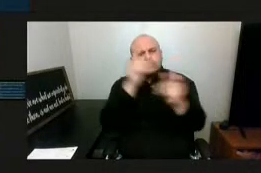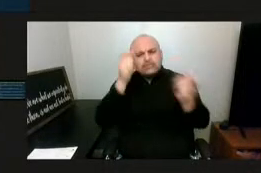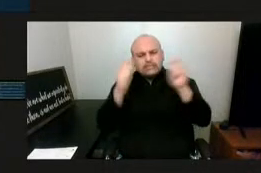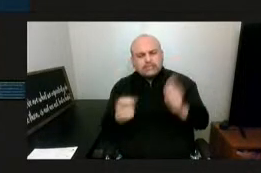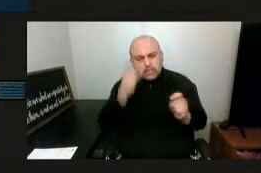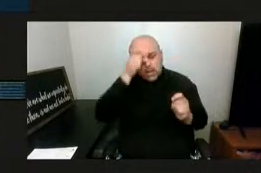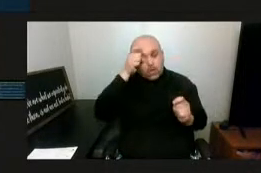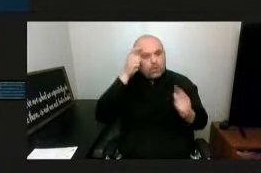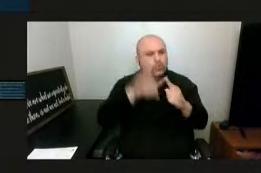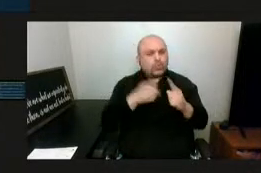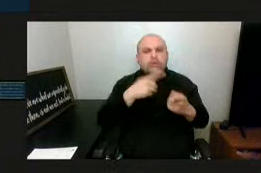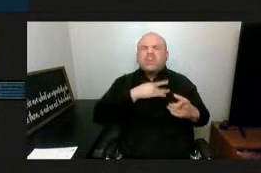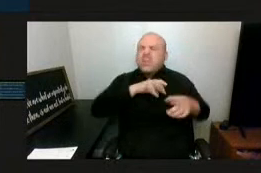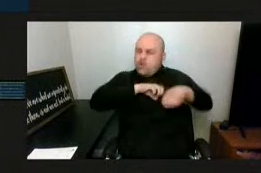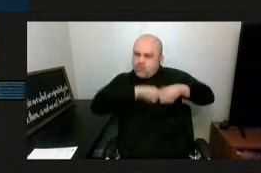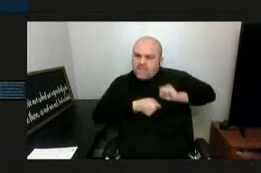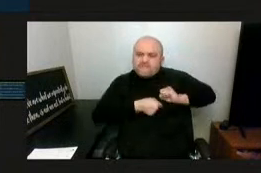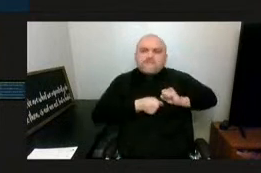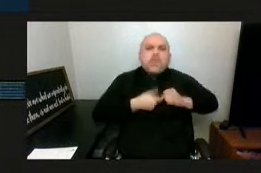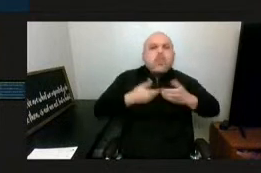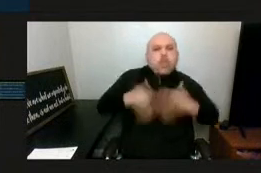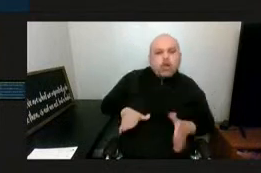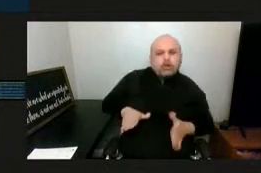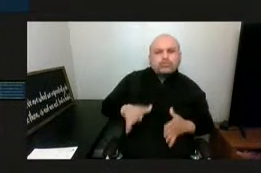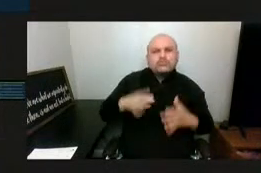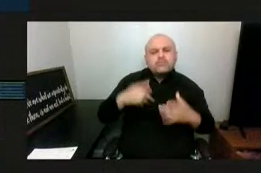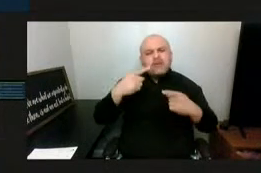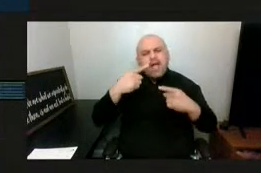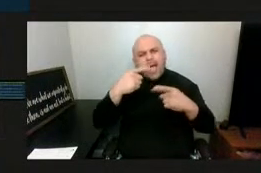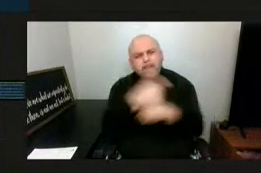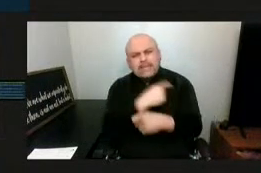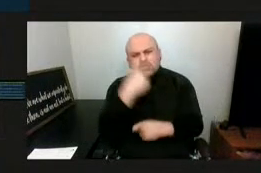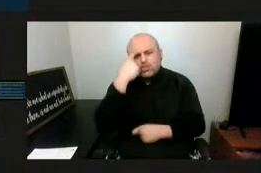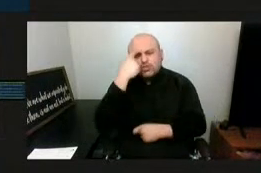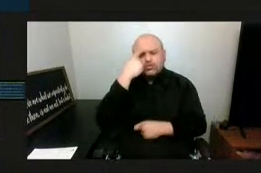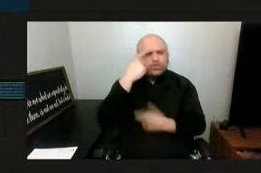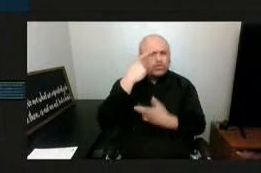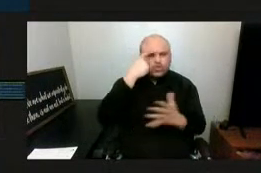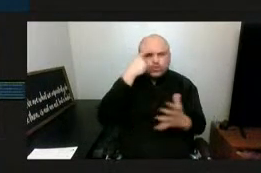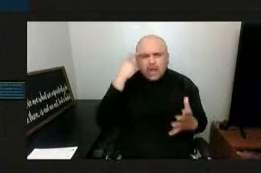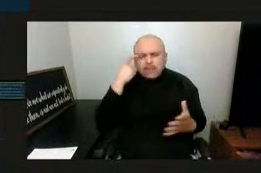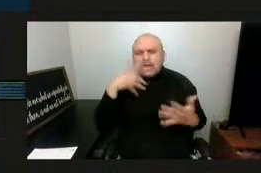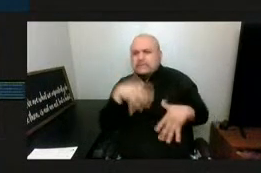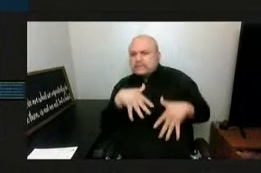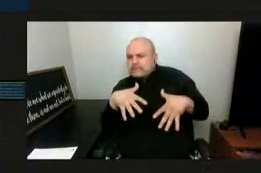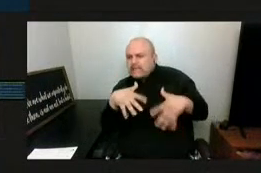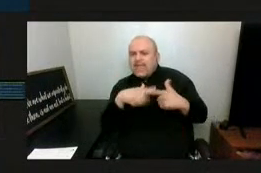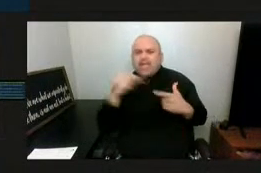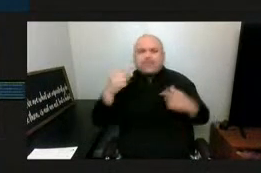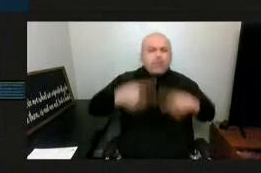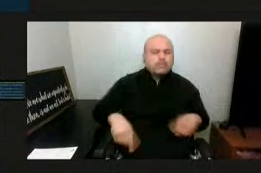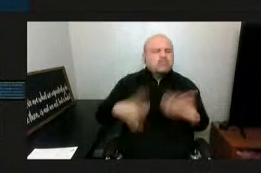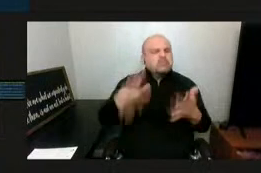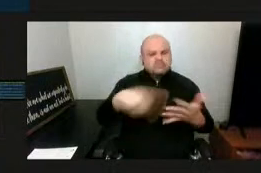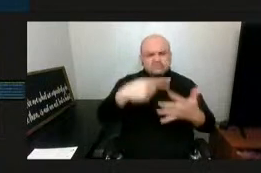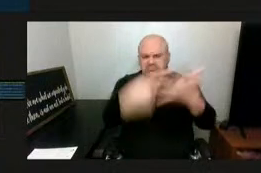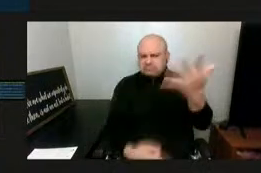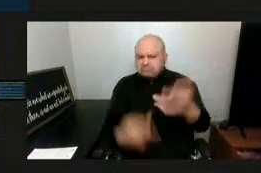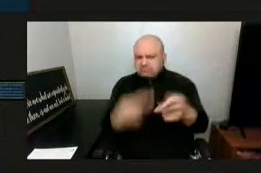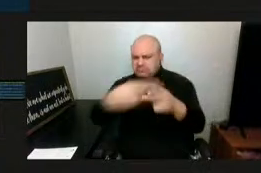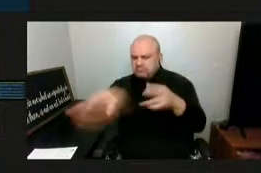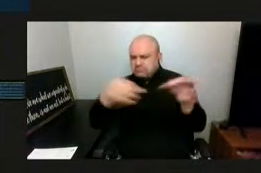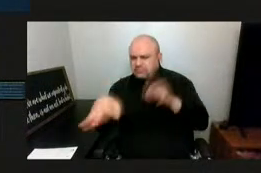grief, loss, complex trauma, anxiety, and depression, just to name a few. But let's look at it